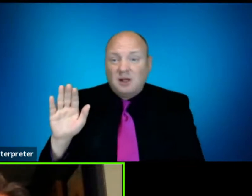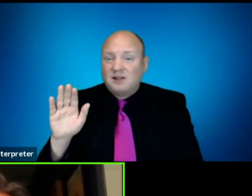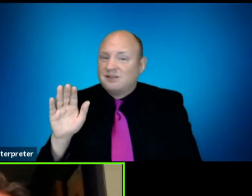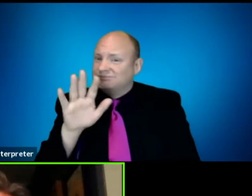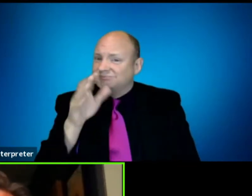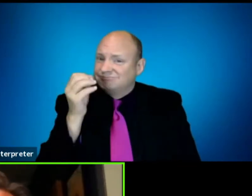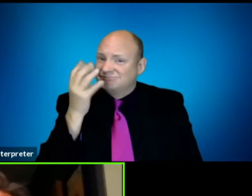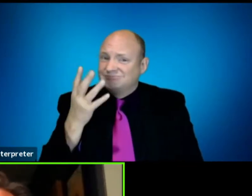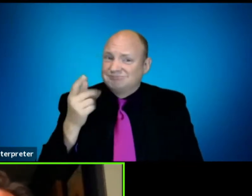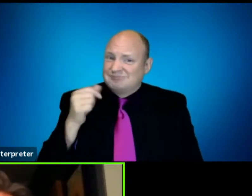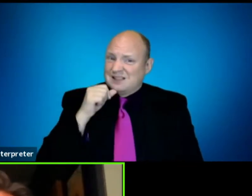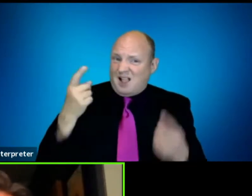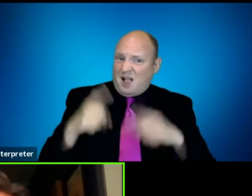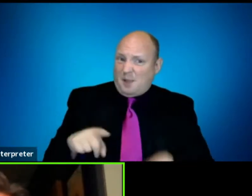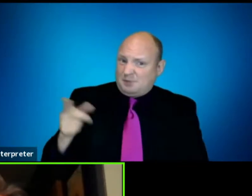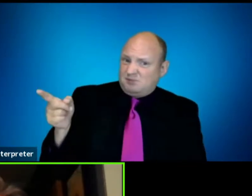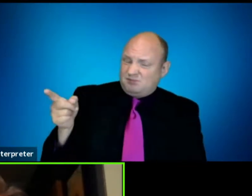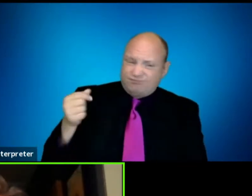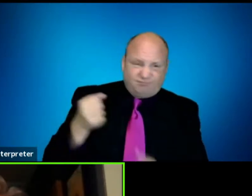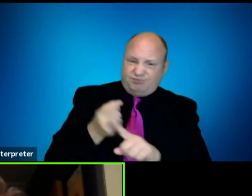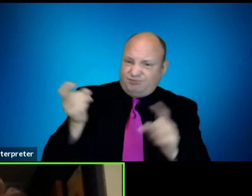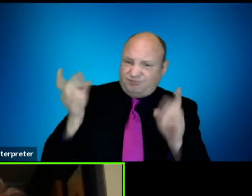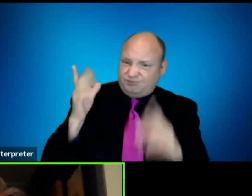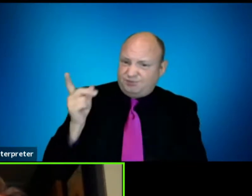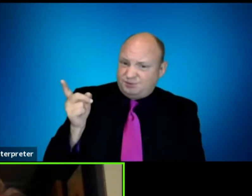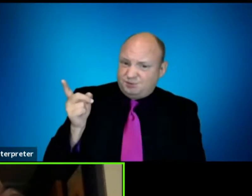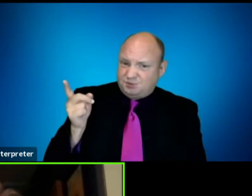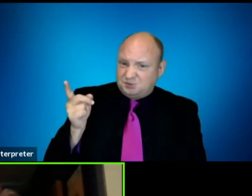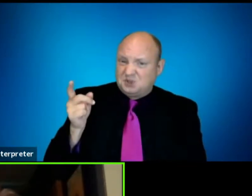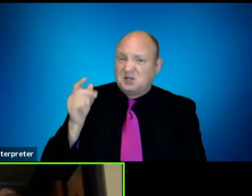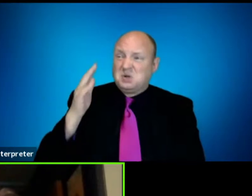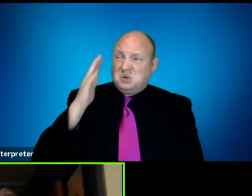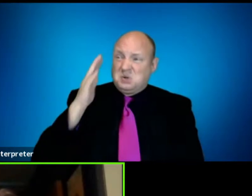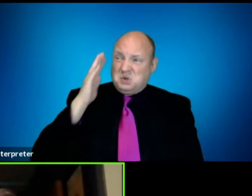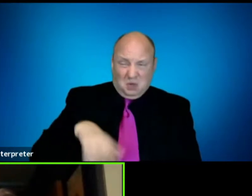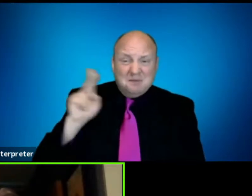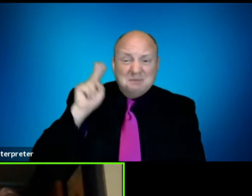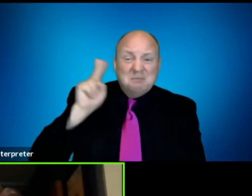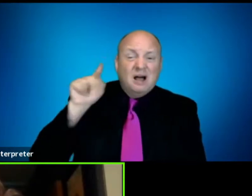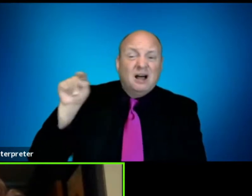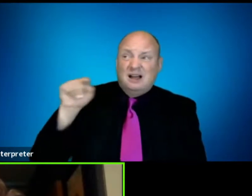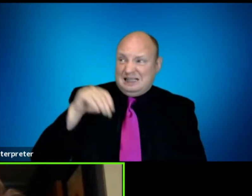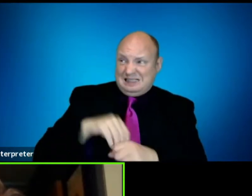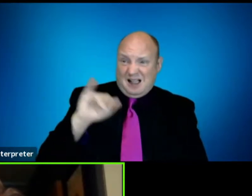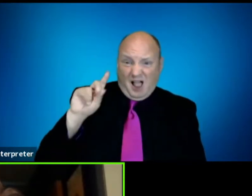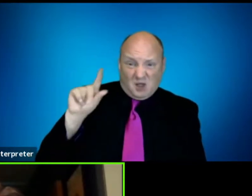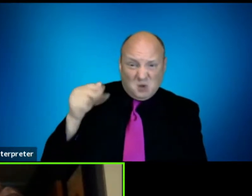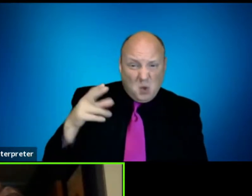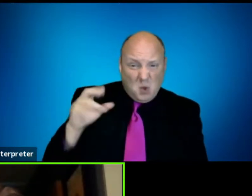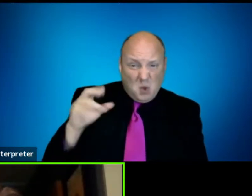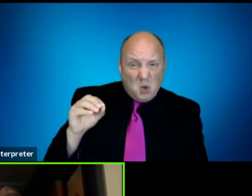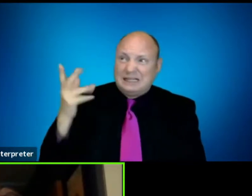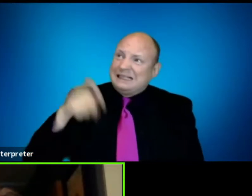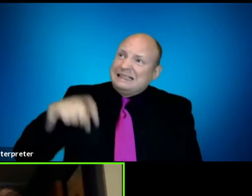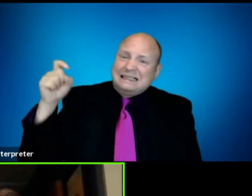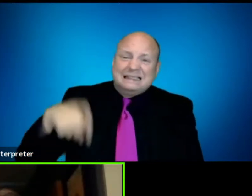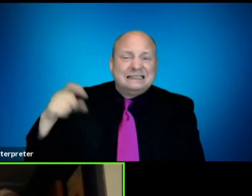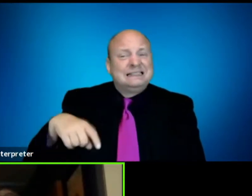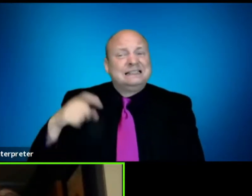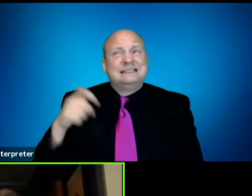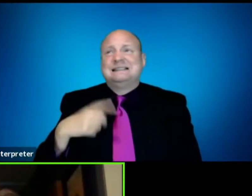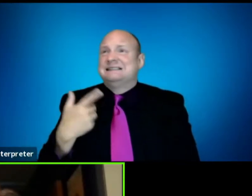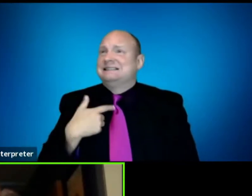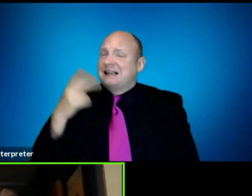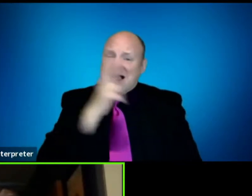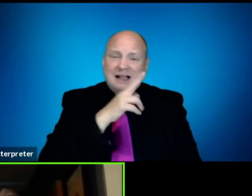the border we have folks from Idaho who are hospitalized in our hospitals. We have Oregon folks who are hospitalized in Idaho hospitals.